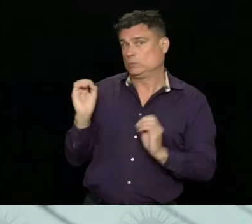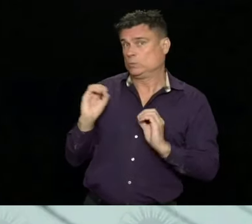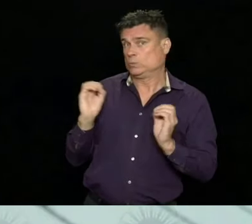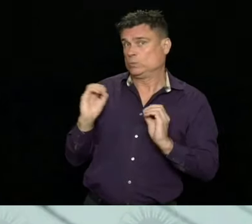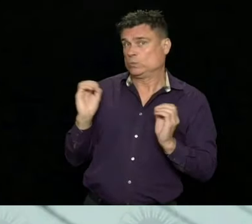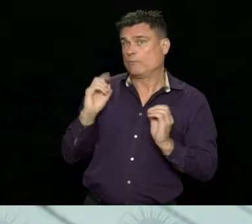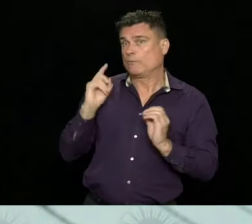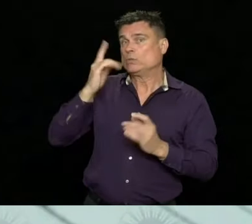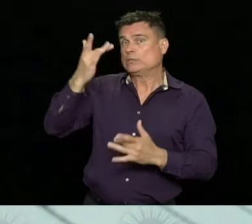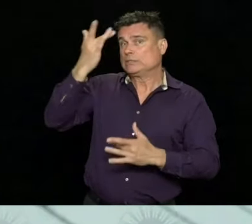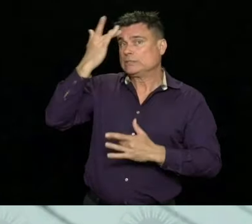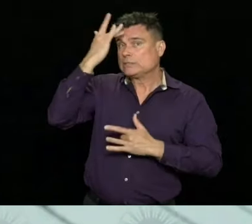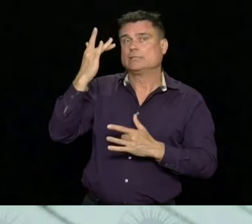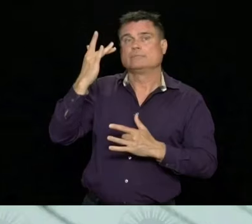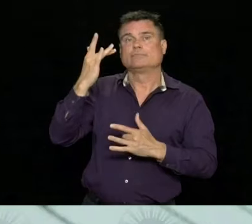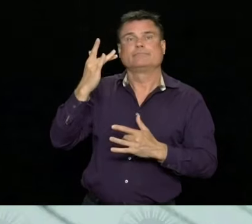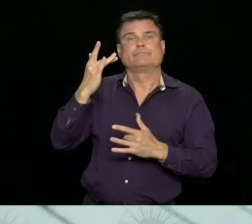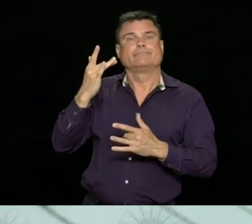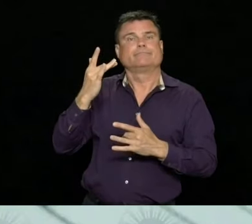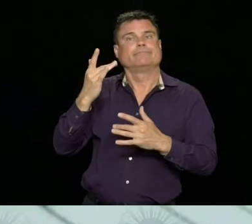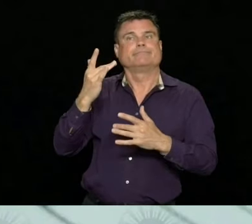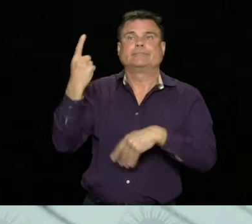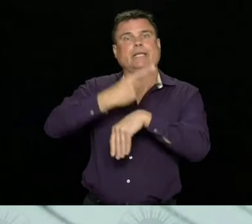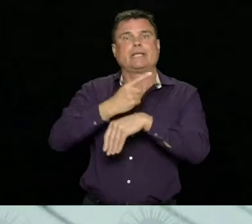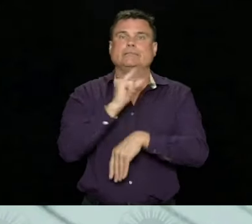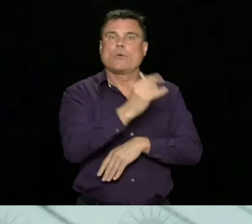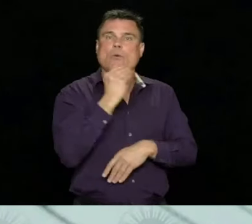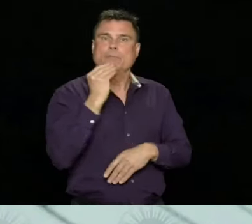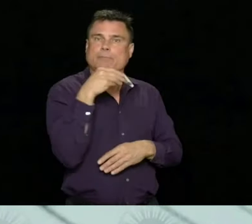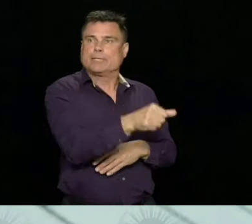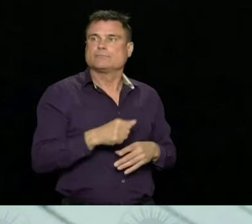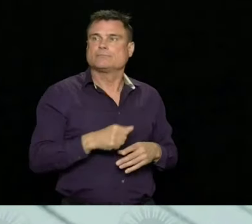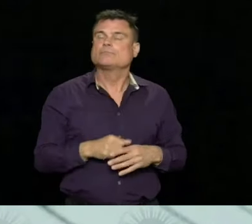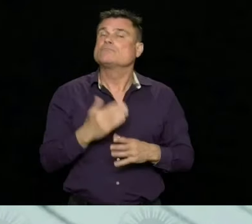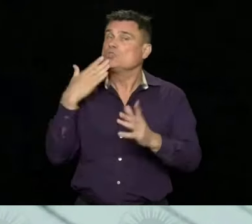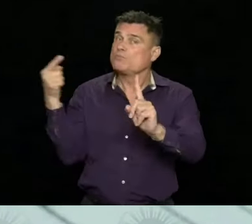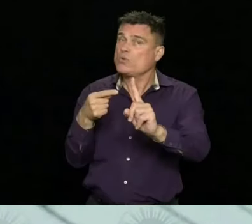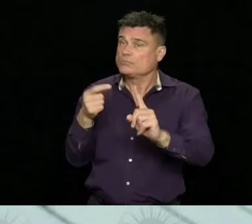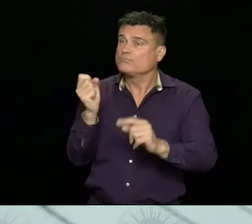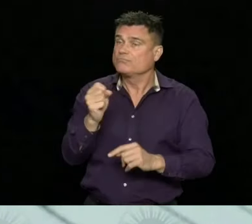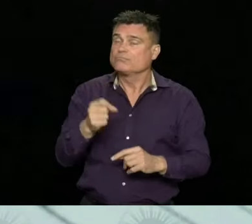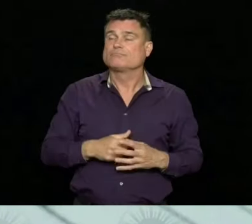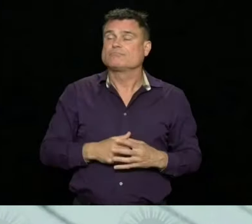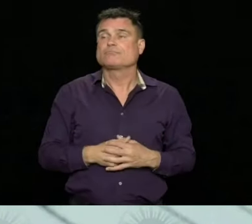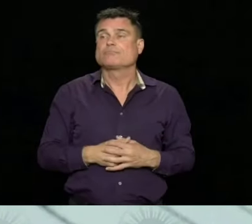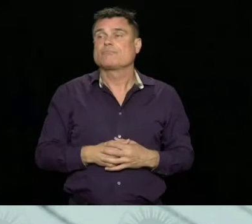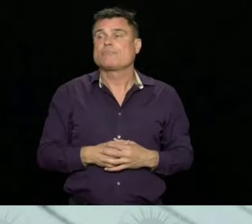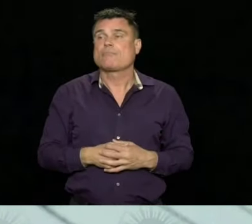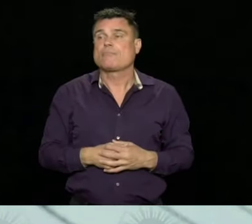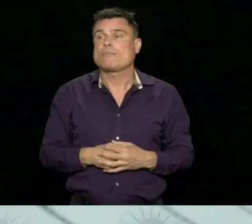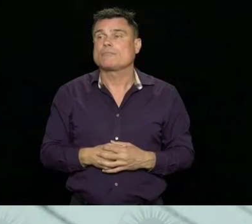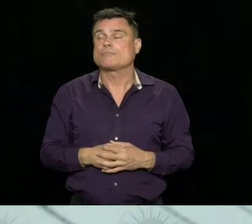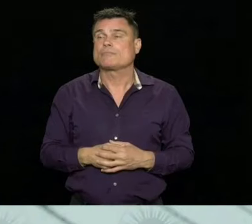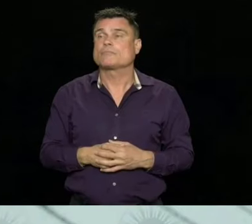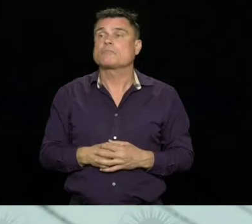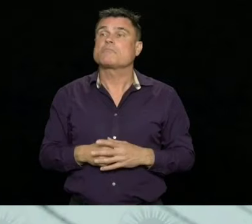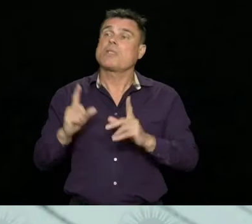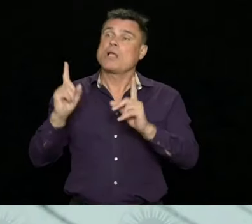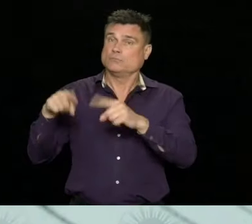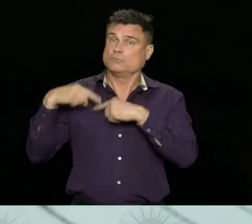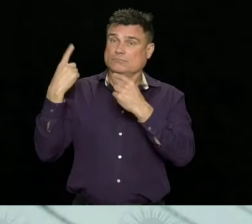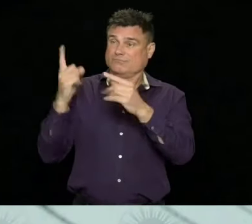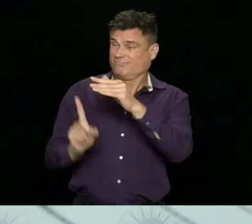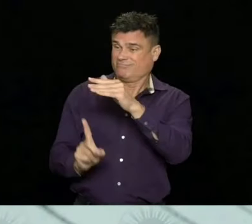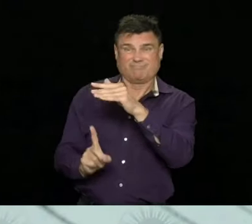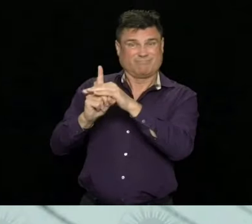good point. I think as we went through the COVID-19 pandemic, a number of areas have been